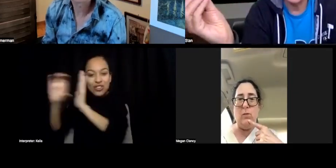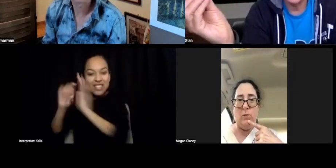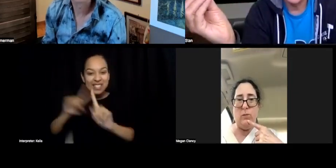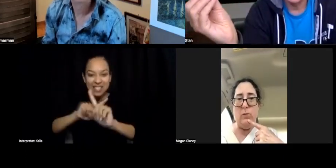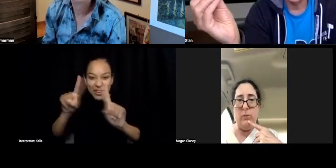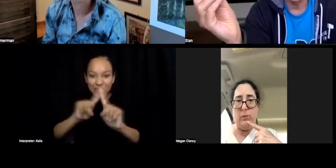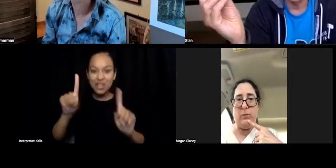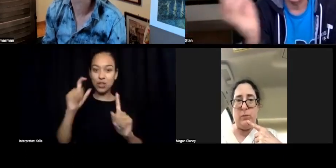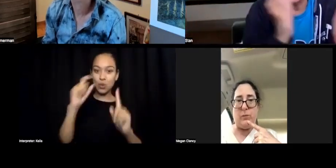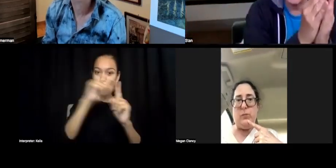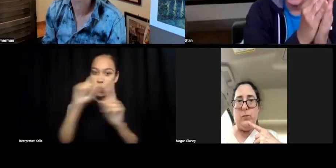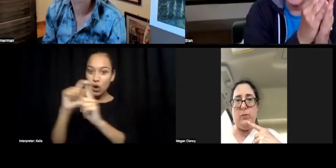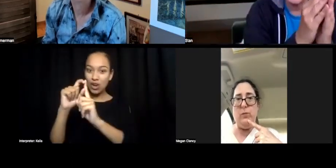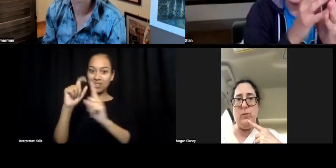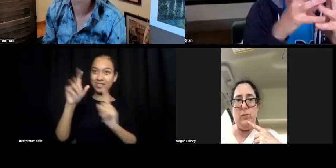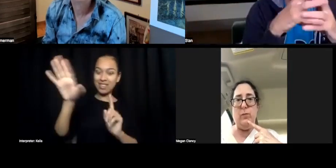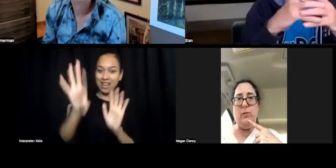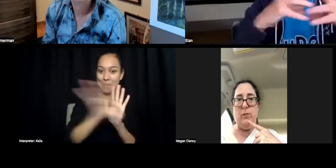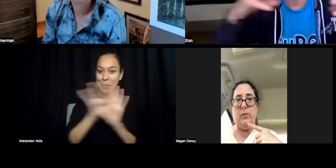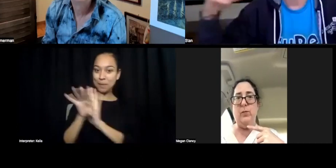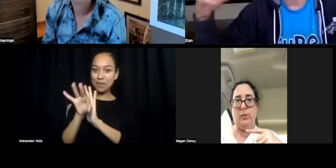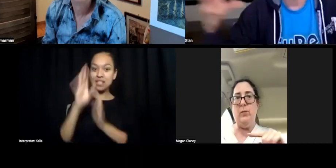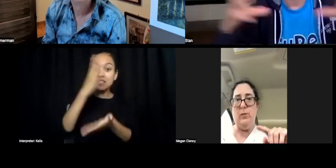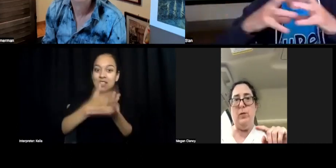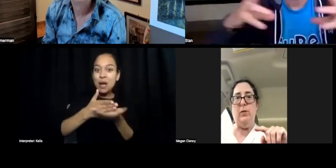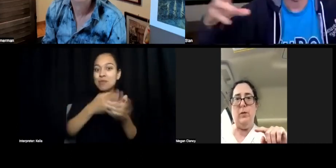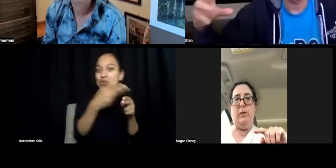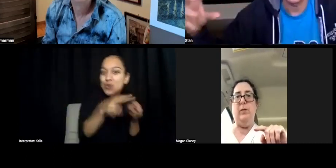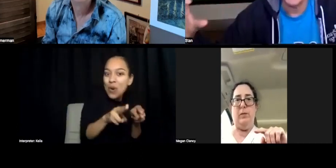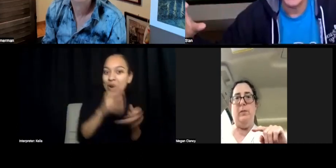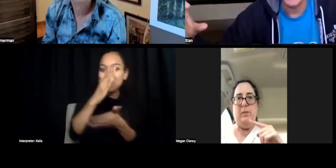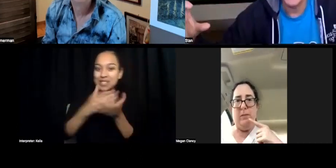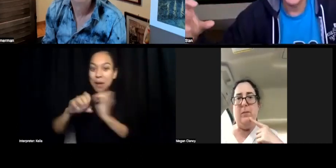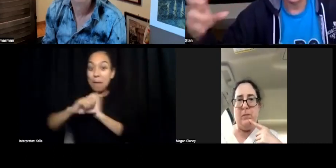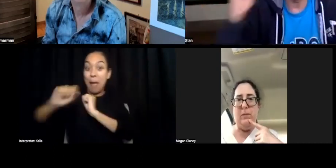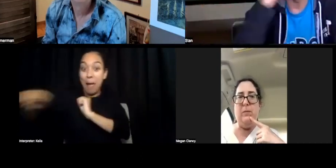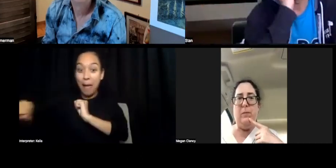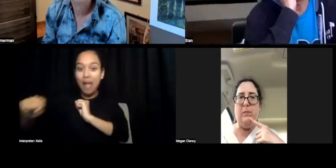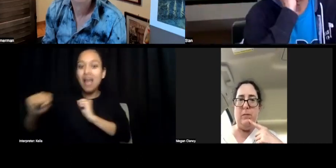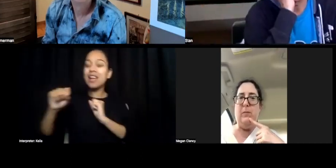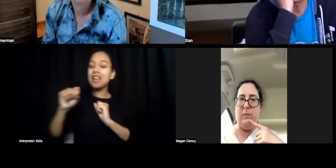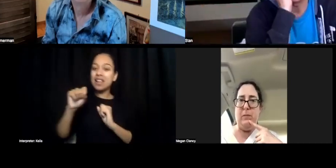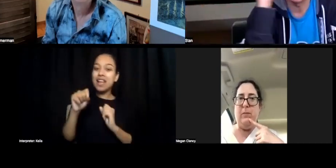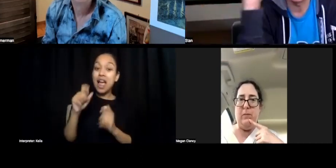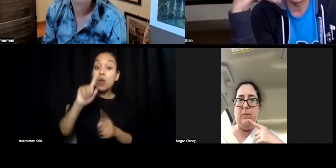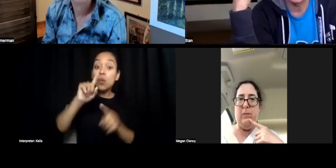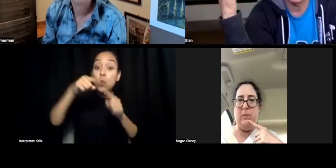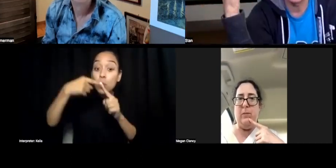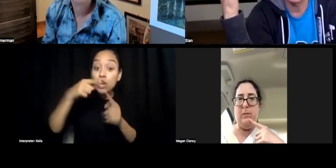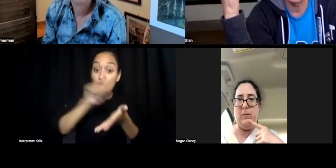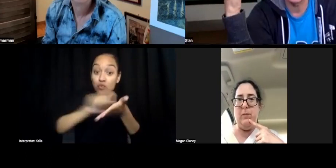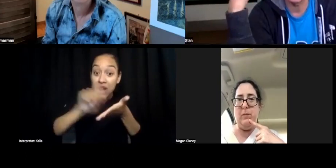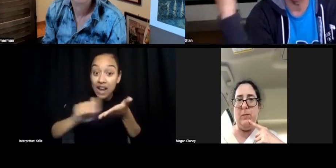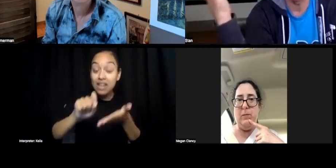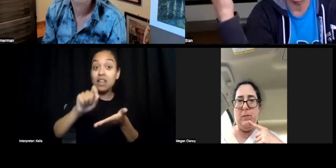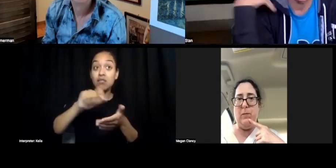use. Some use short words, some use really long words, long sentences. And it's when you're writing for someone